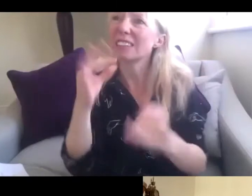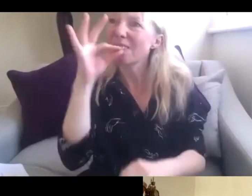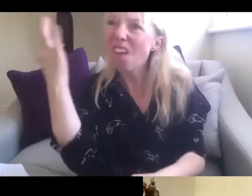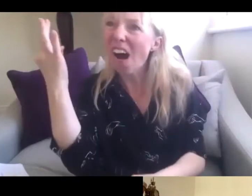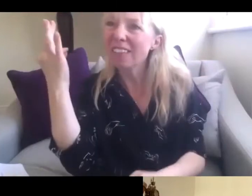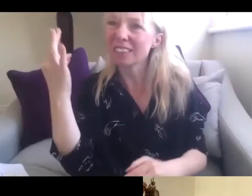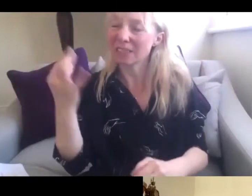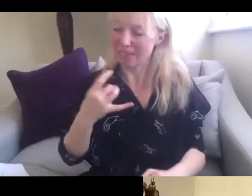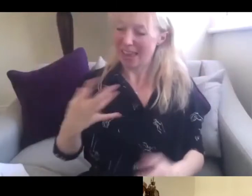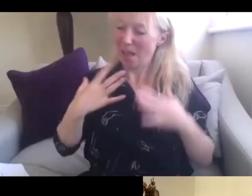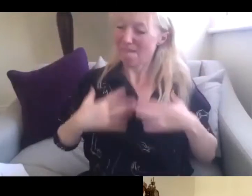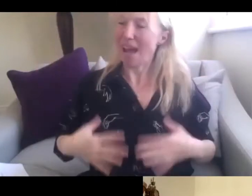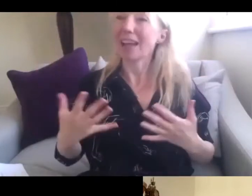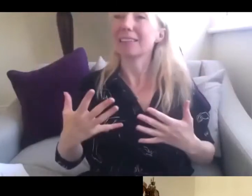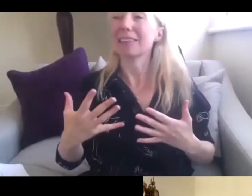of a grandparent,